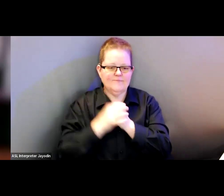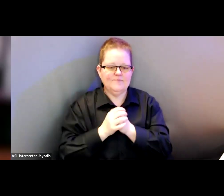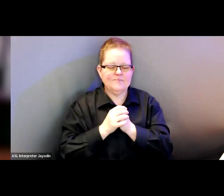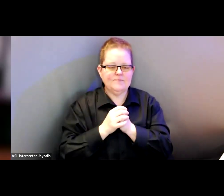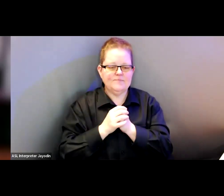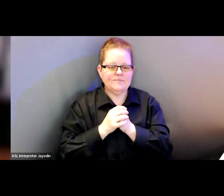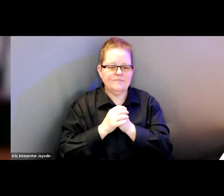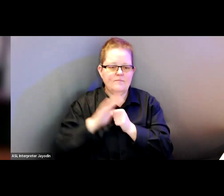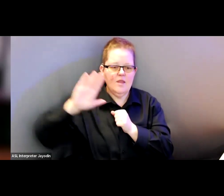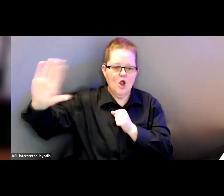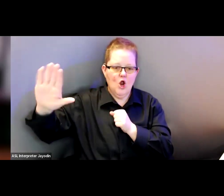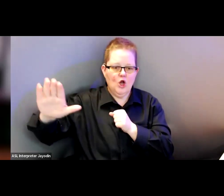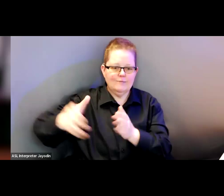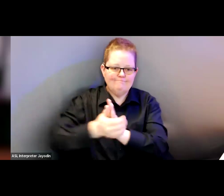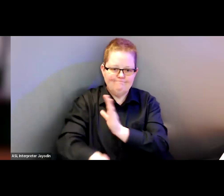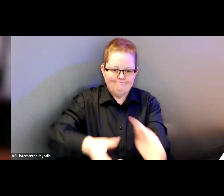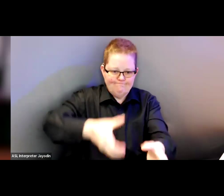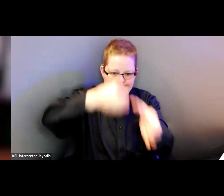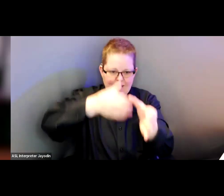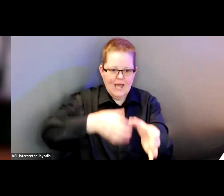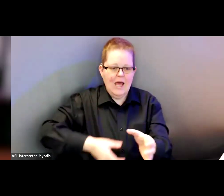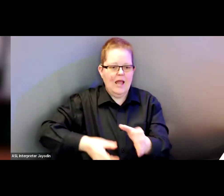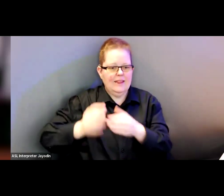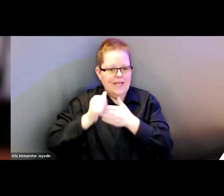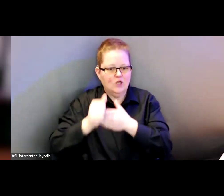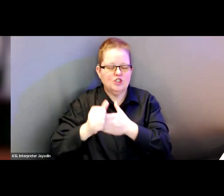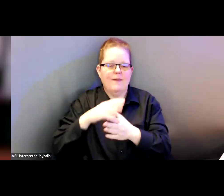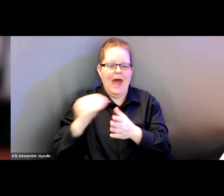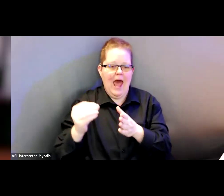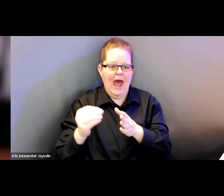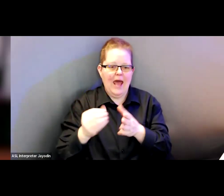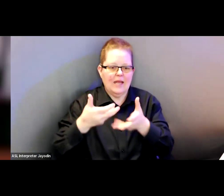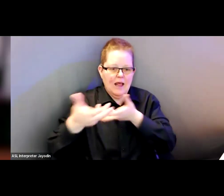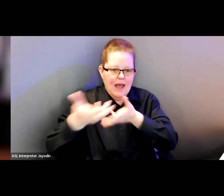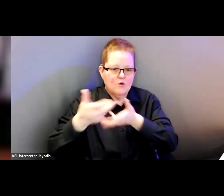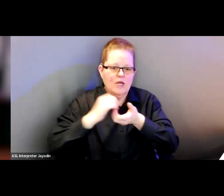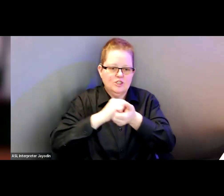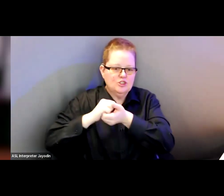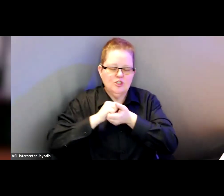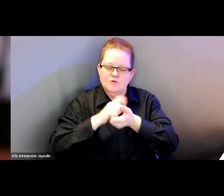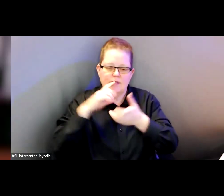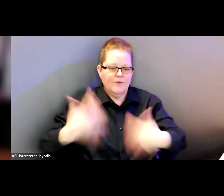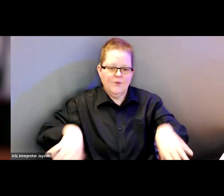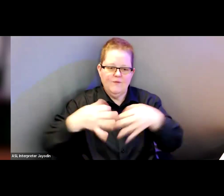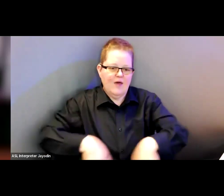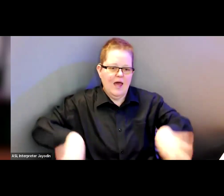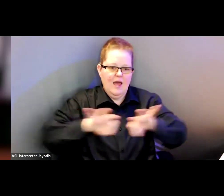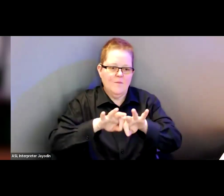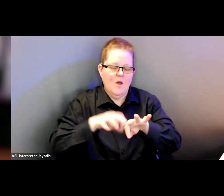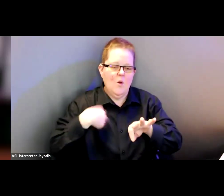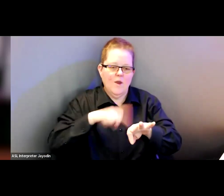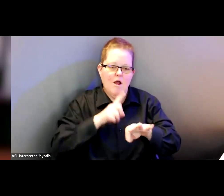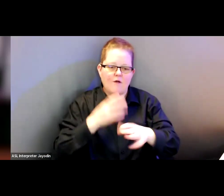Her expertise, leadership, and collaboration have been invaluable, and we are profoundly grateful for